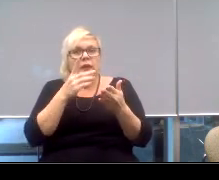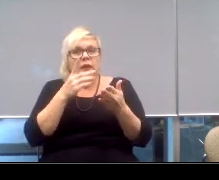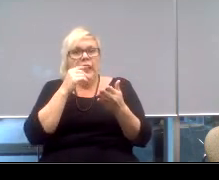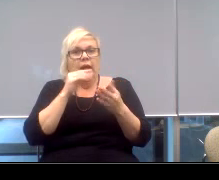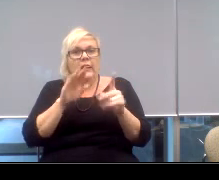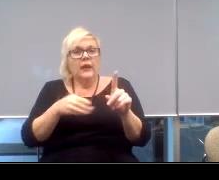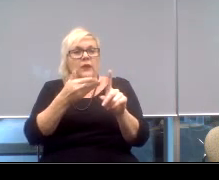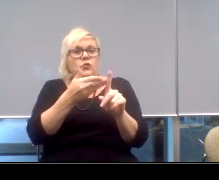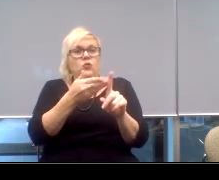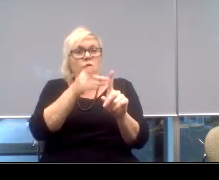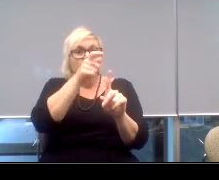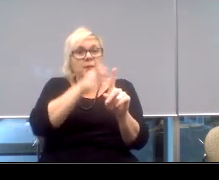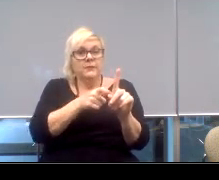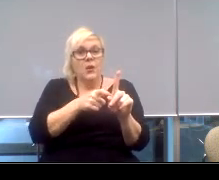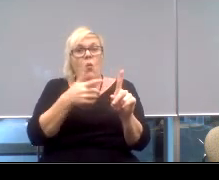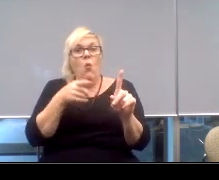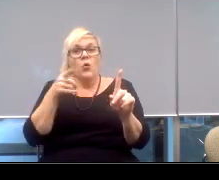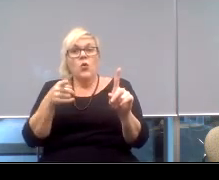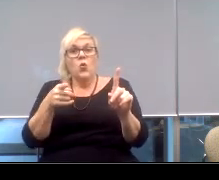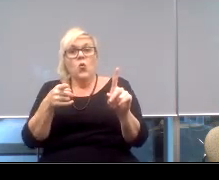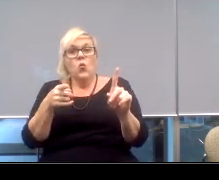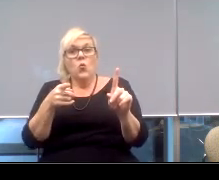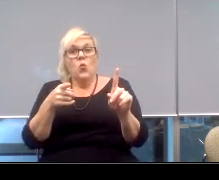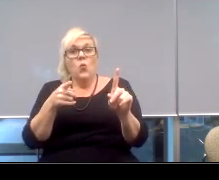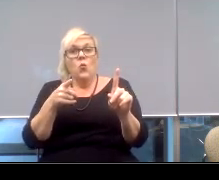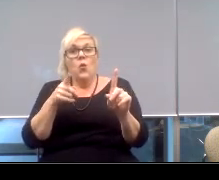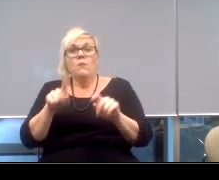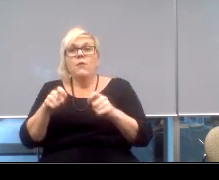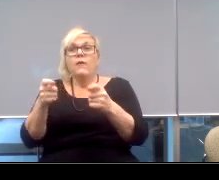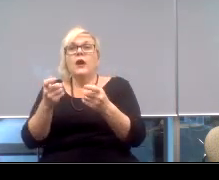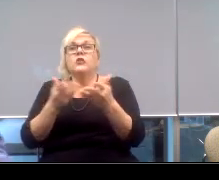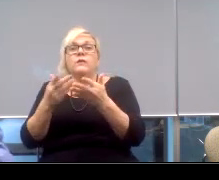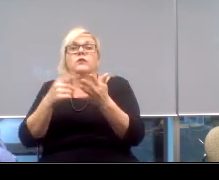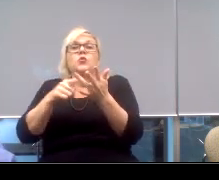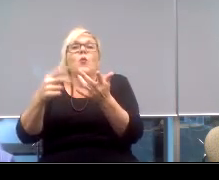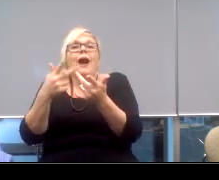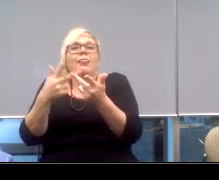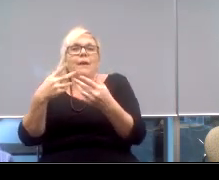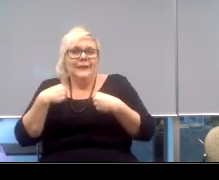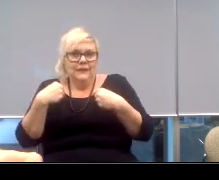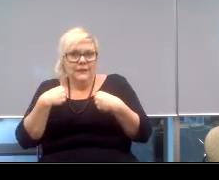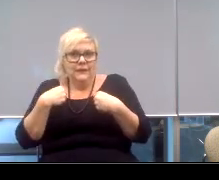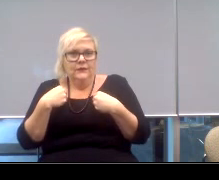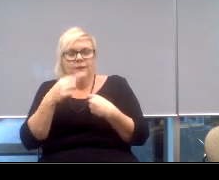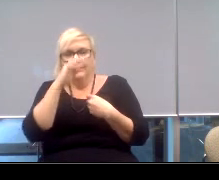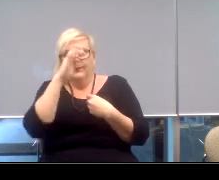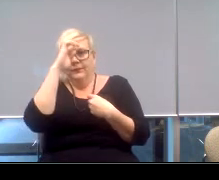participant, or it might be you providing services to other businesses.